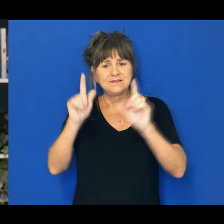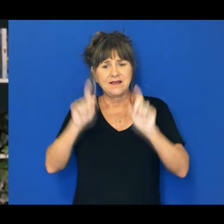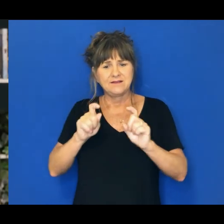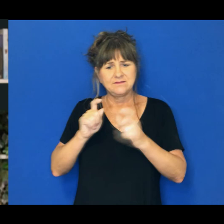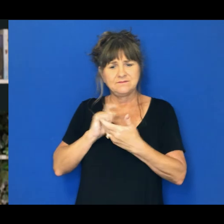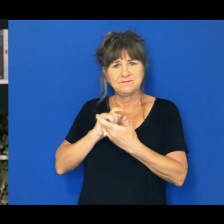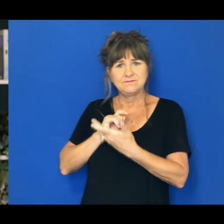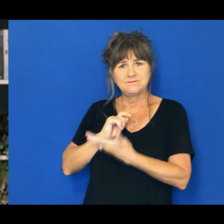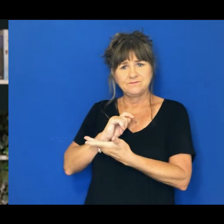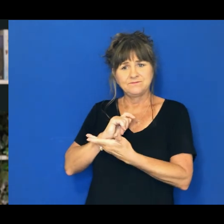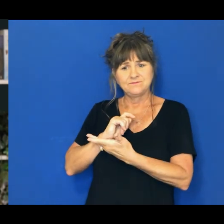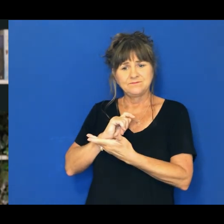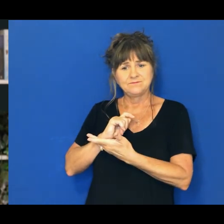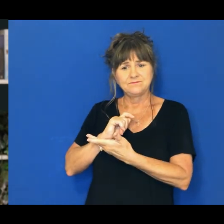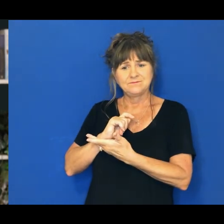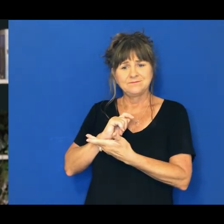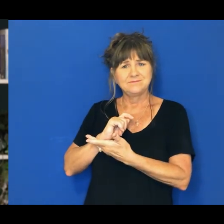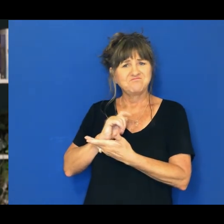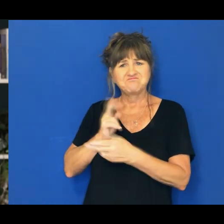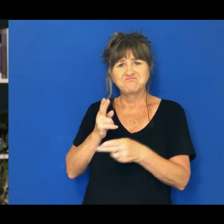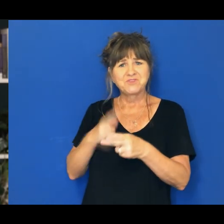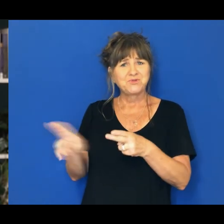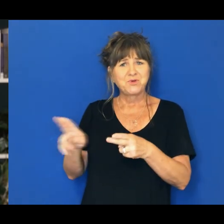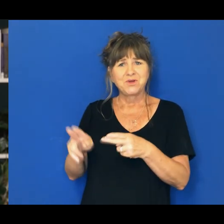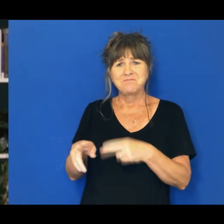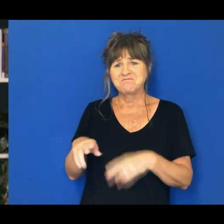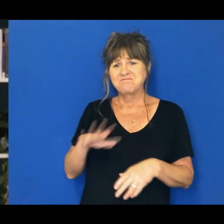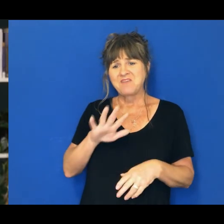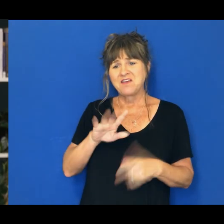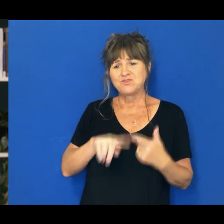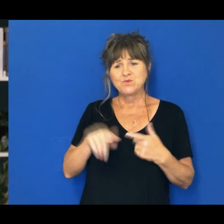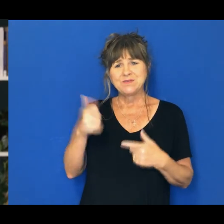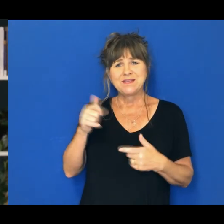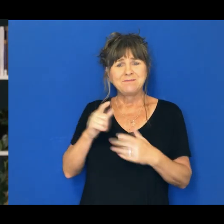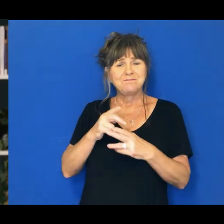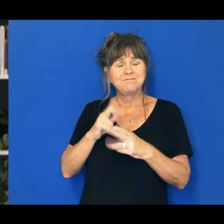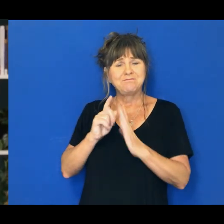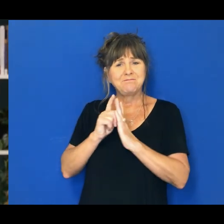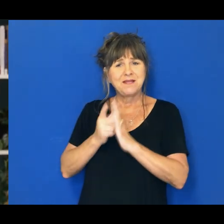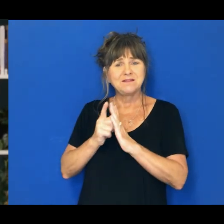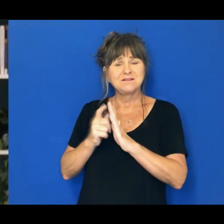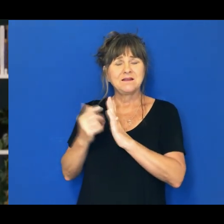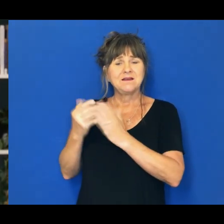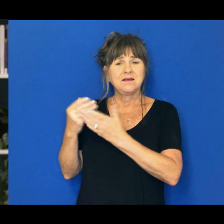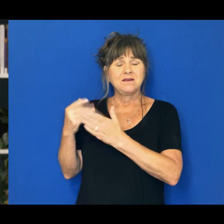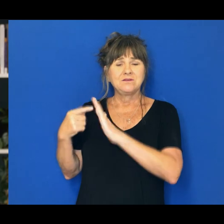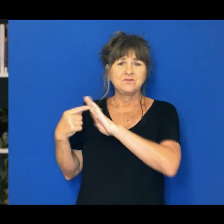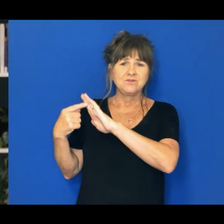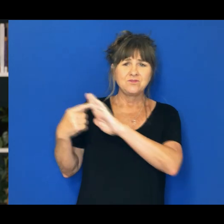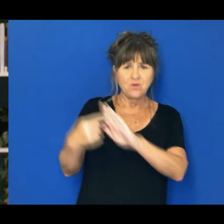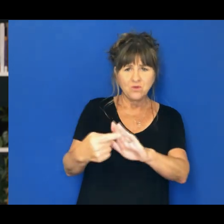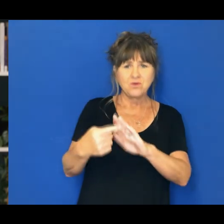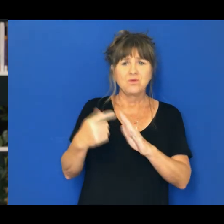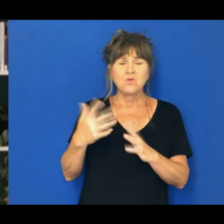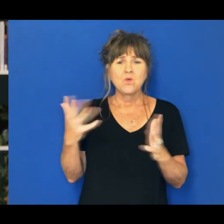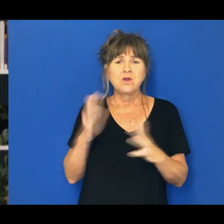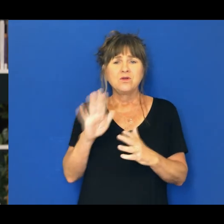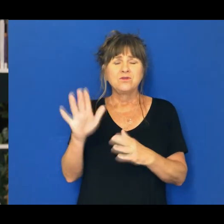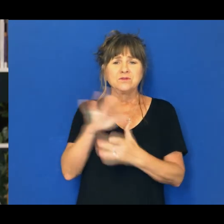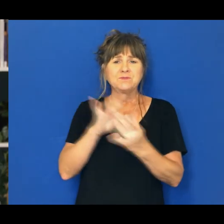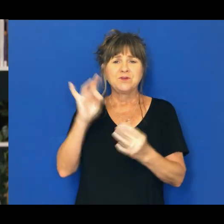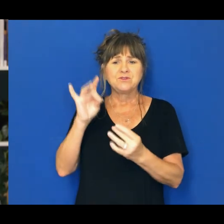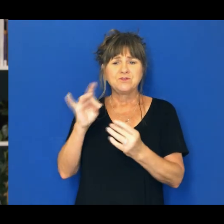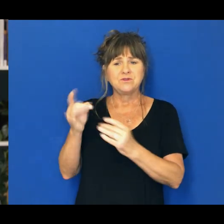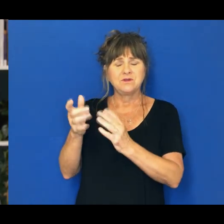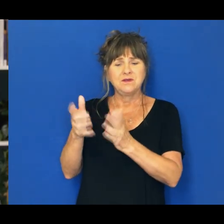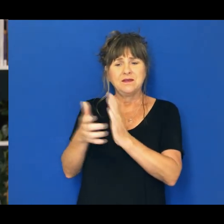sdrock.com/giftstest or text giftstest to 52525. It's a simple test, take you 5 to 10 minutes to give you maybe an inclination of something that